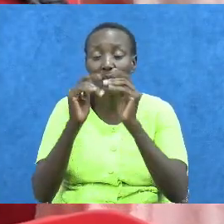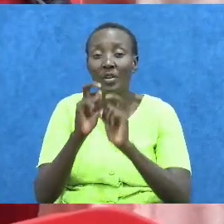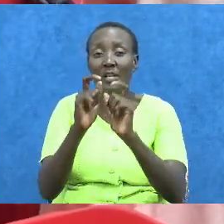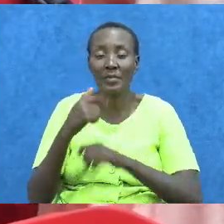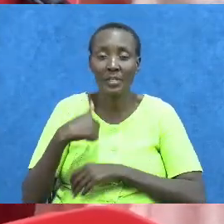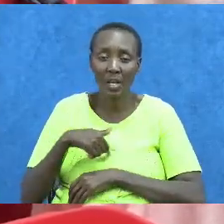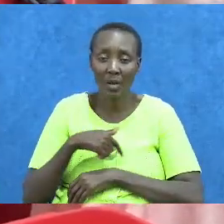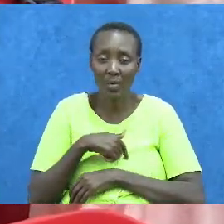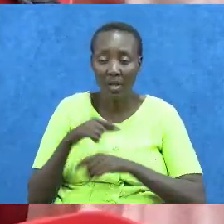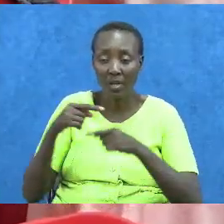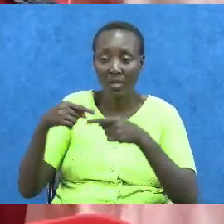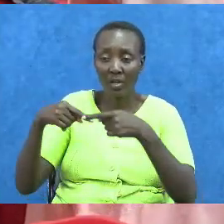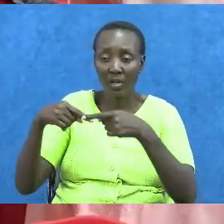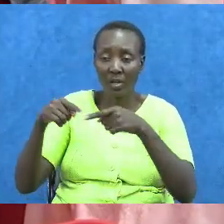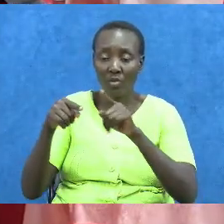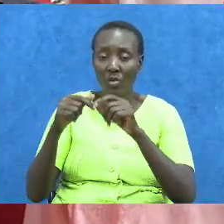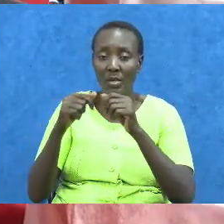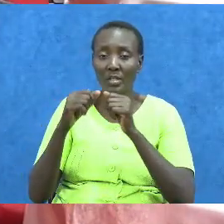nyinyi